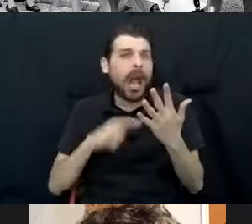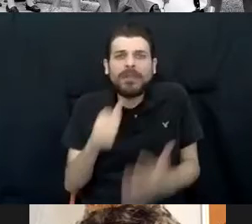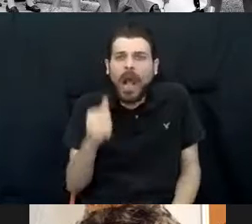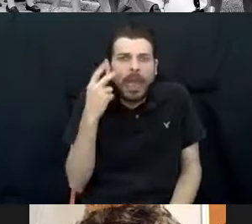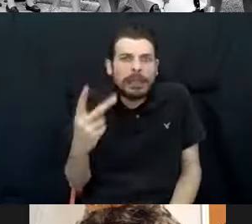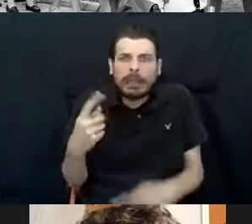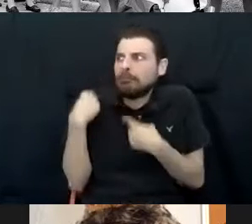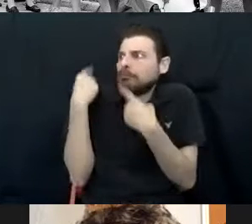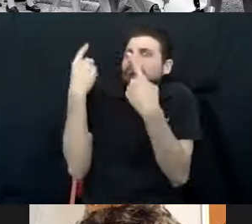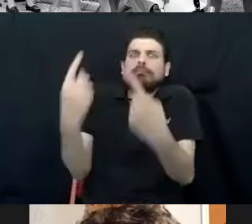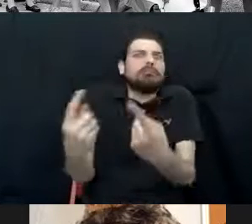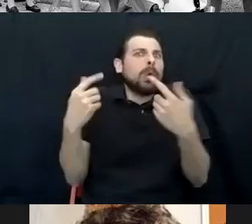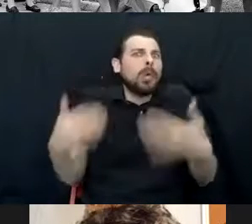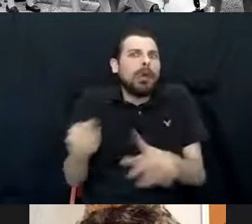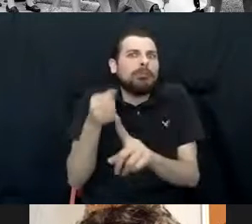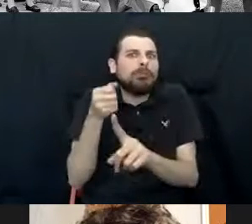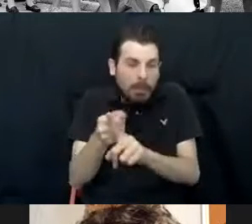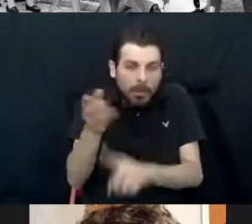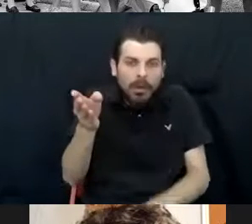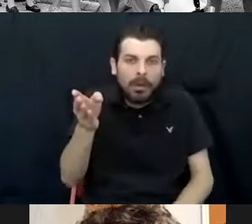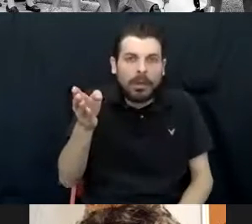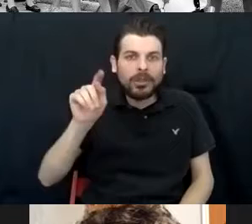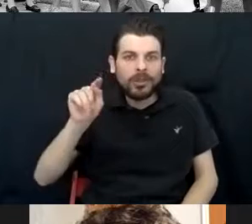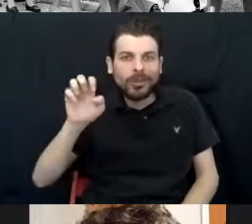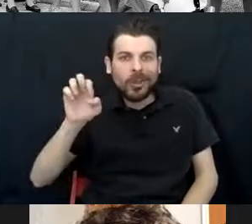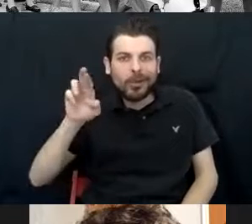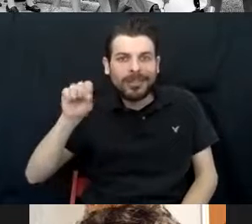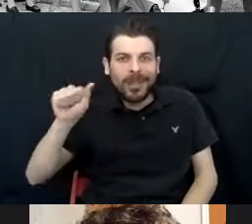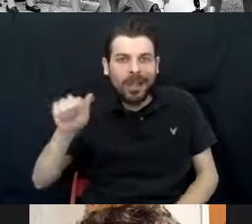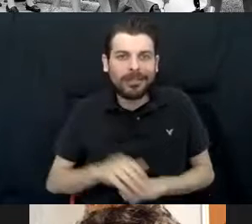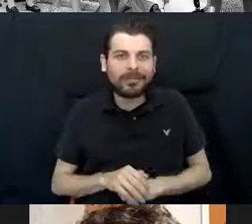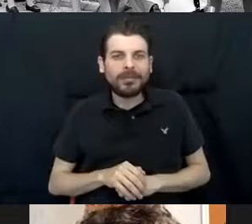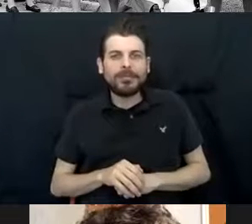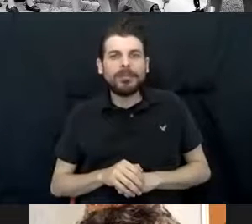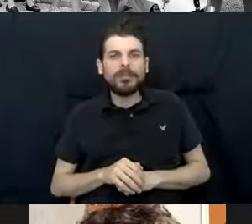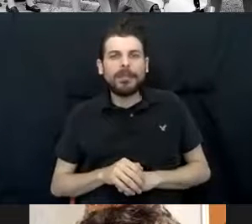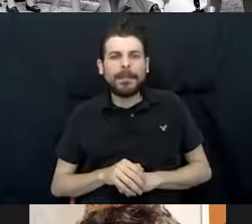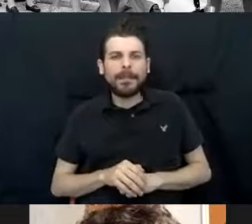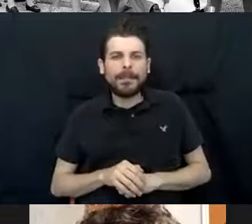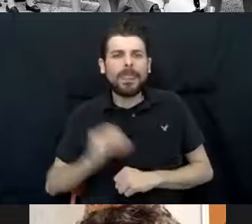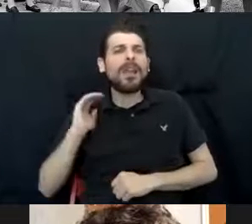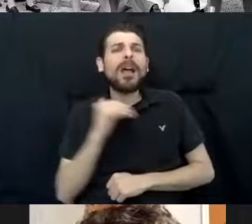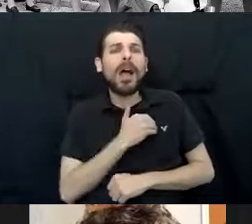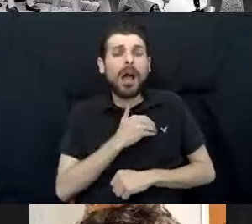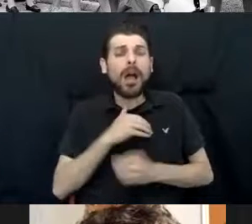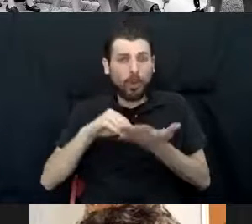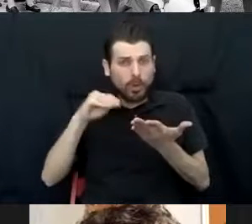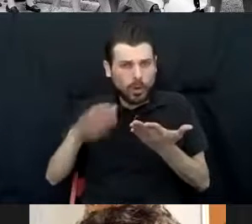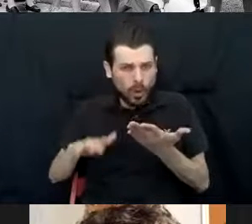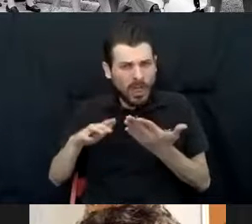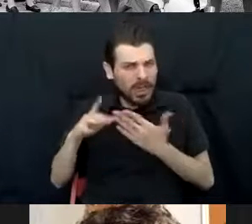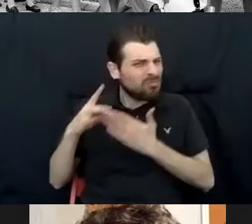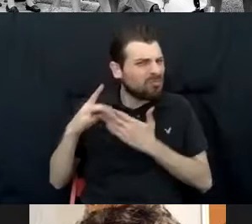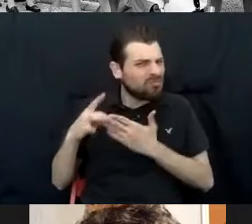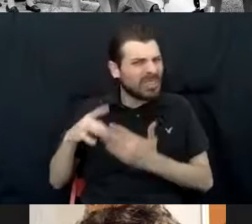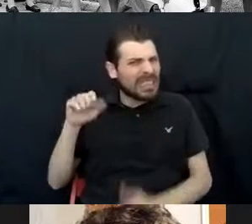SNCC. What SNCC did when they were organizing is they so embedded themselves in the community. They so